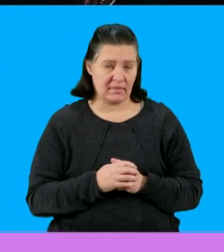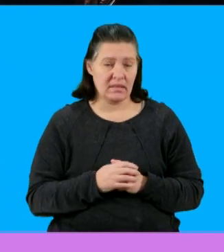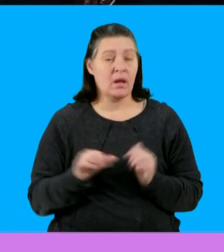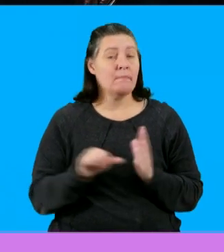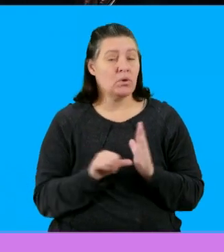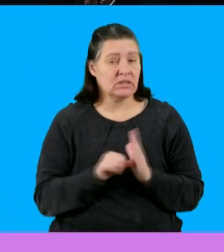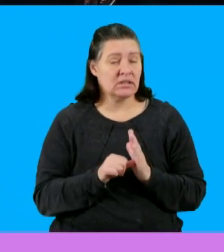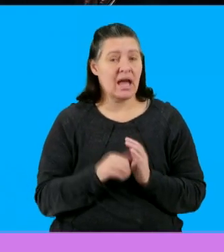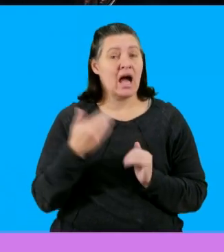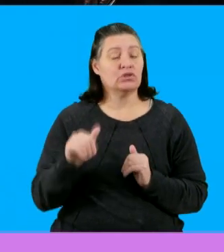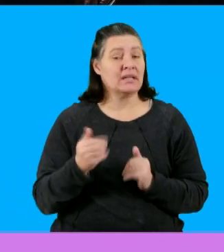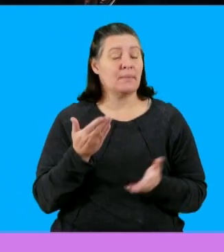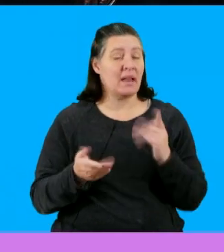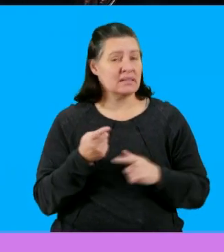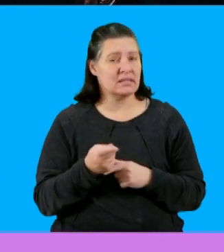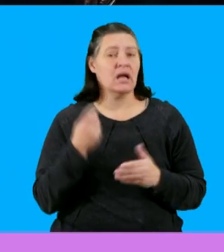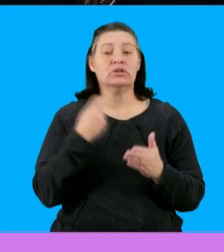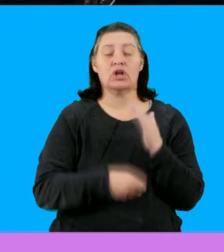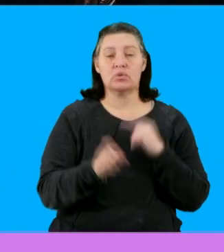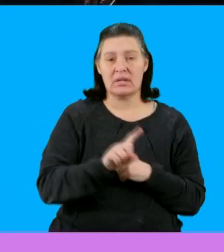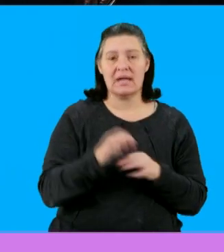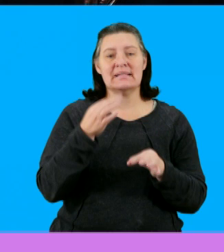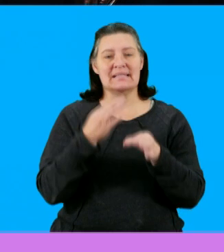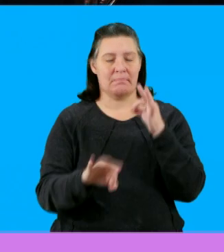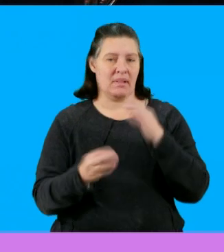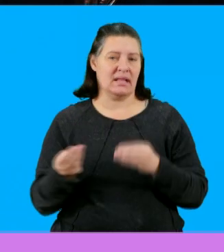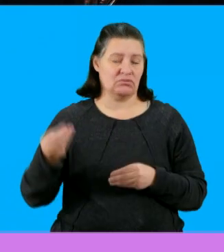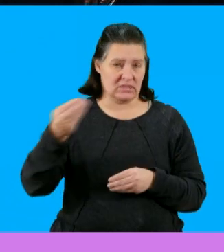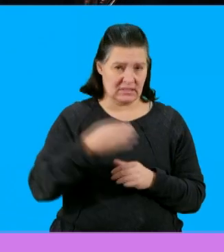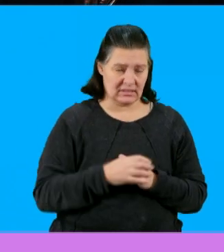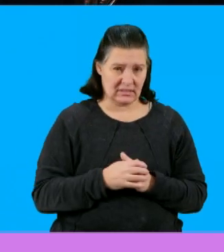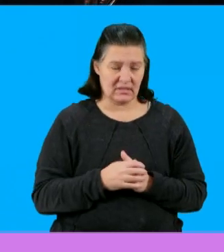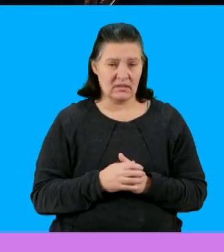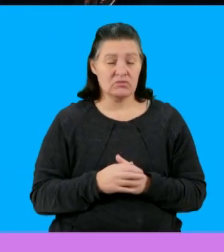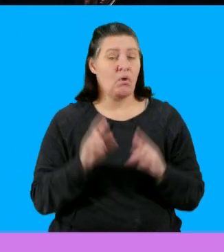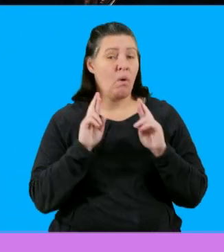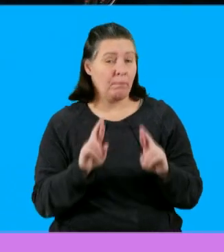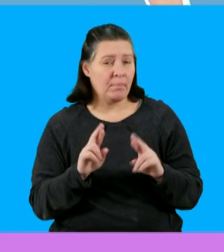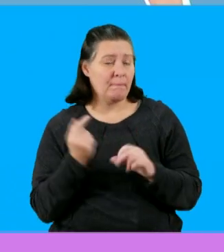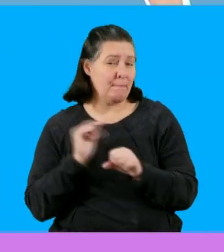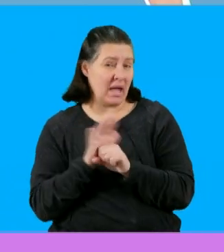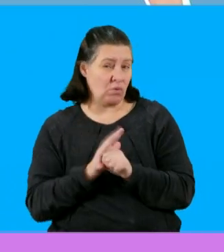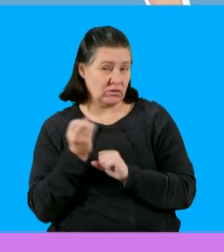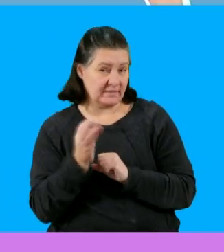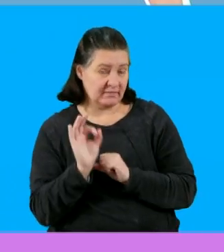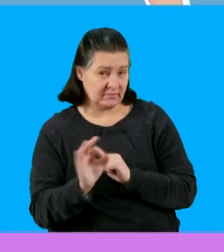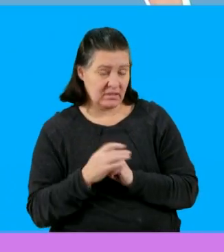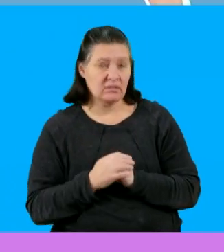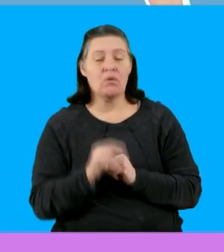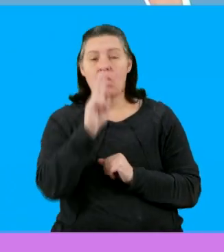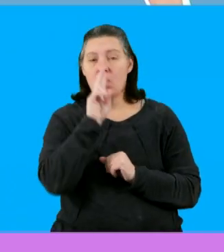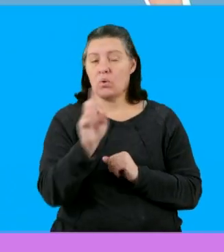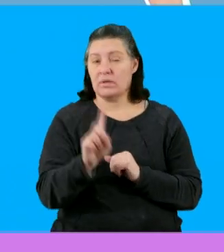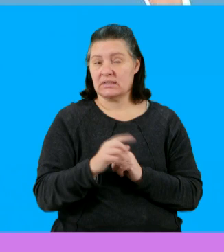Also important then is that the outstanding balance is charged at simple interest. Okay, so I hope that gives you a bit of background.